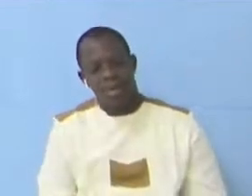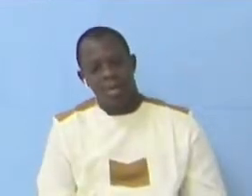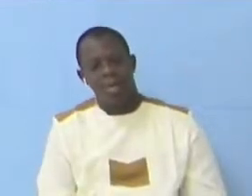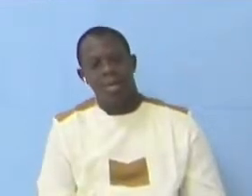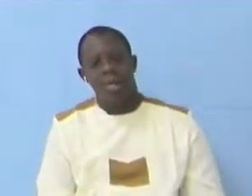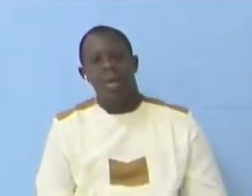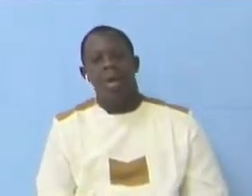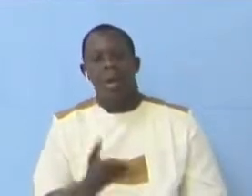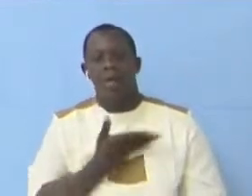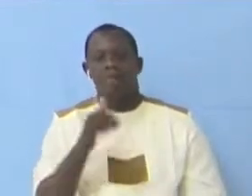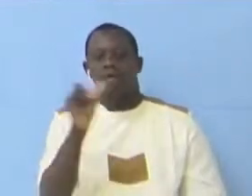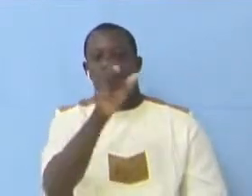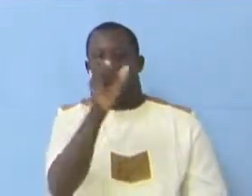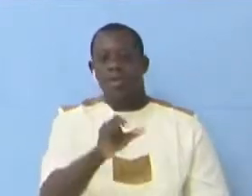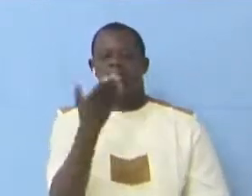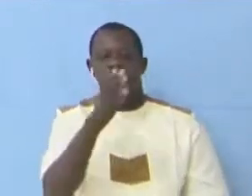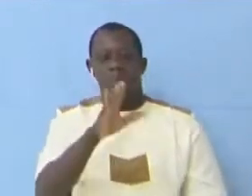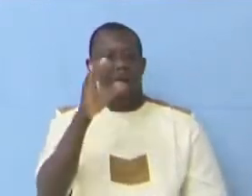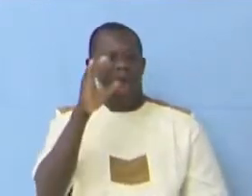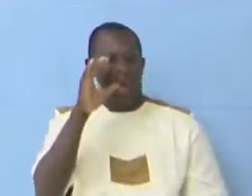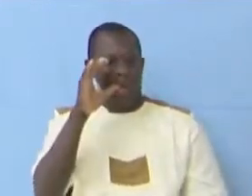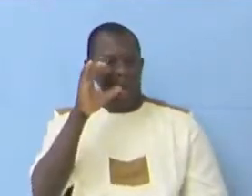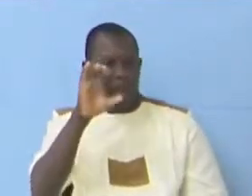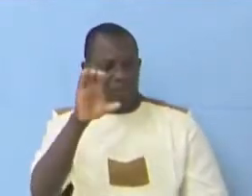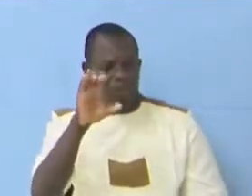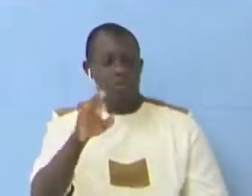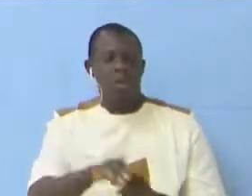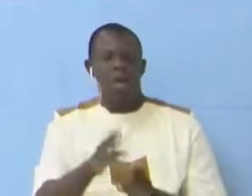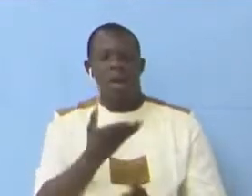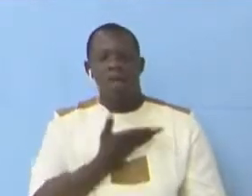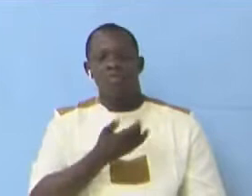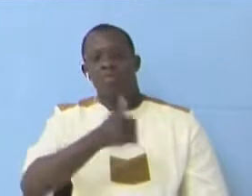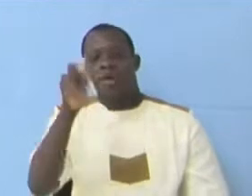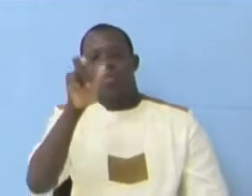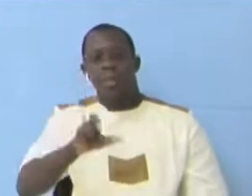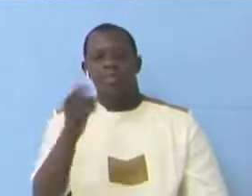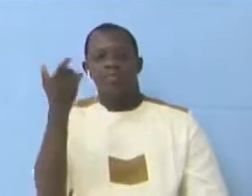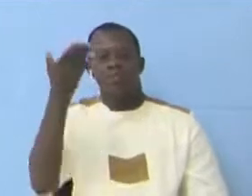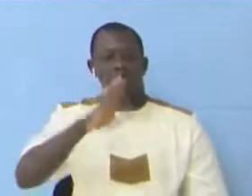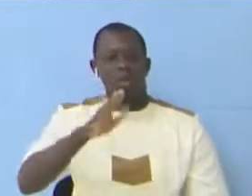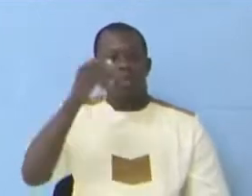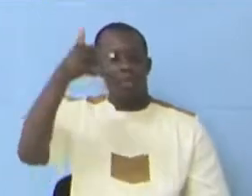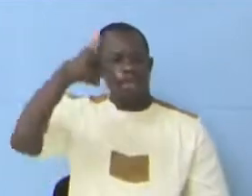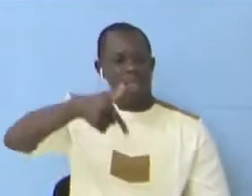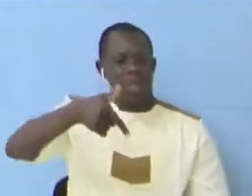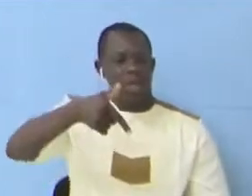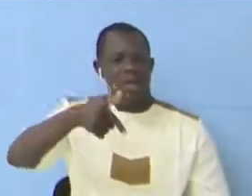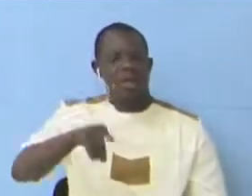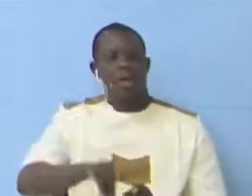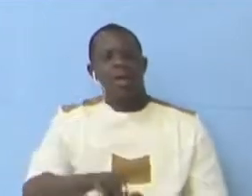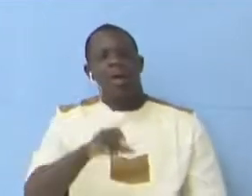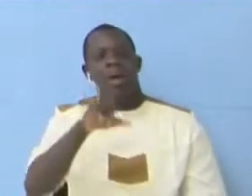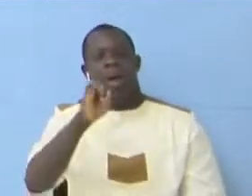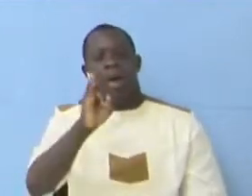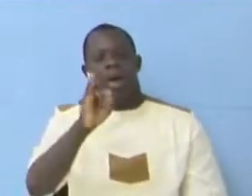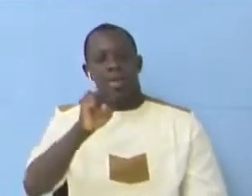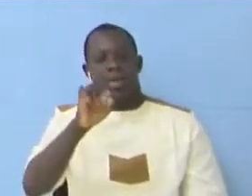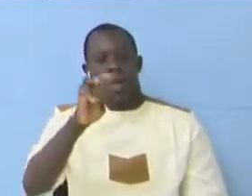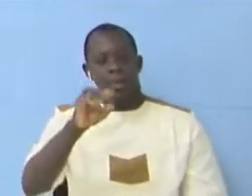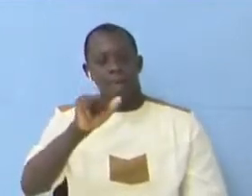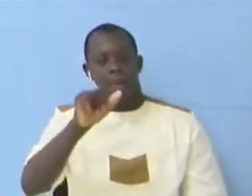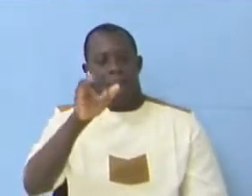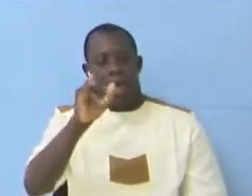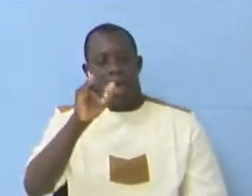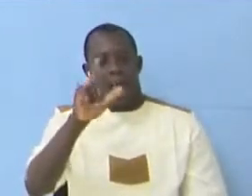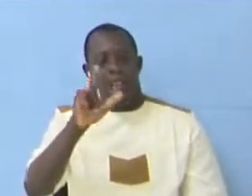Tano Janet, Ivorian. John Ameze, Nigerian. Ismail